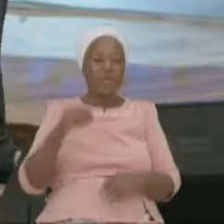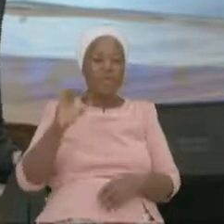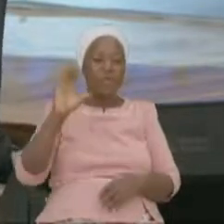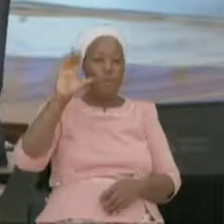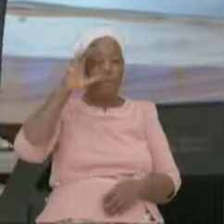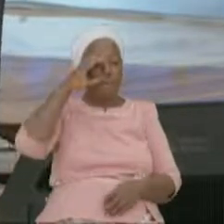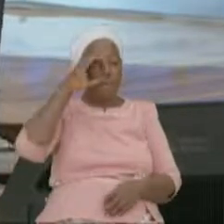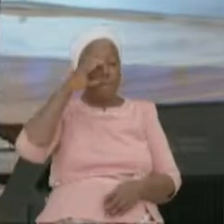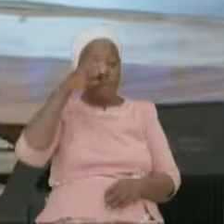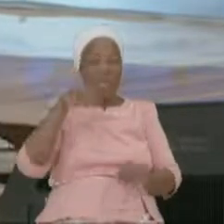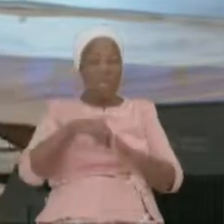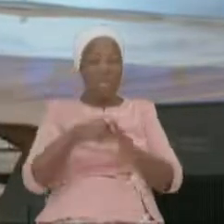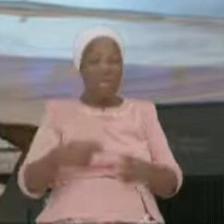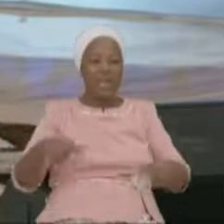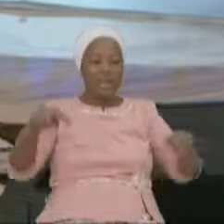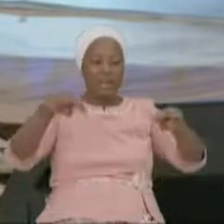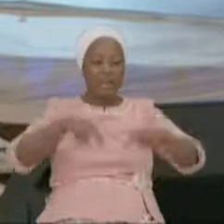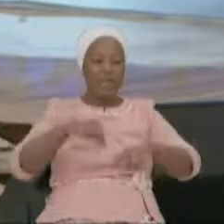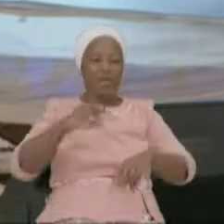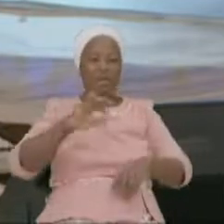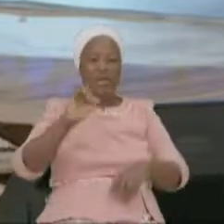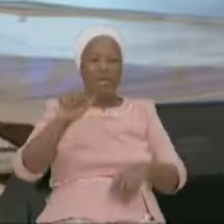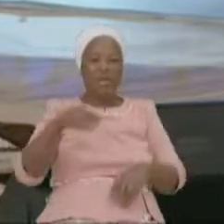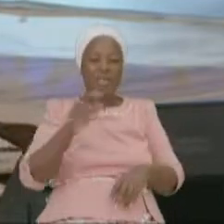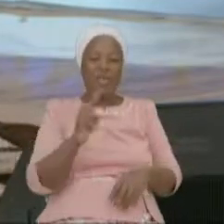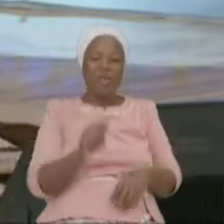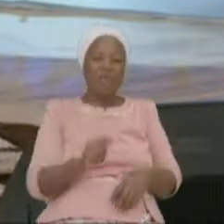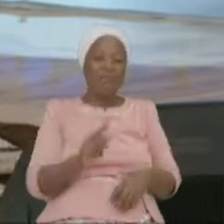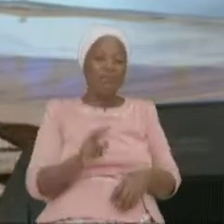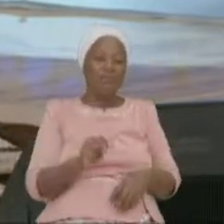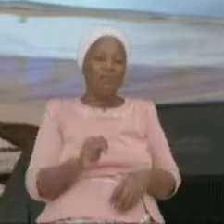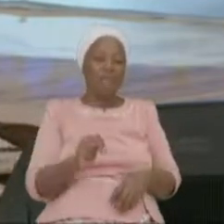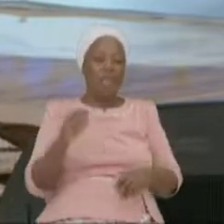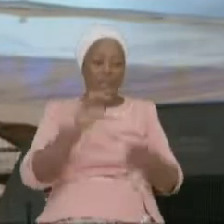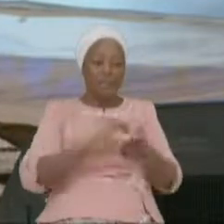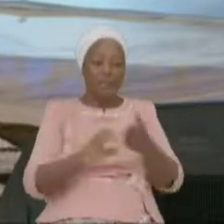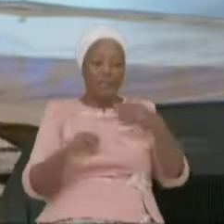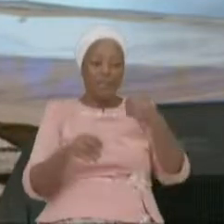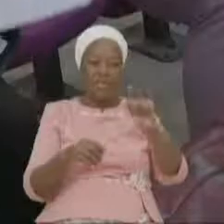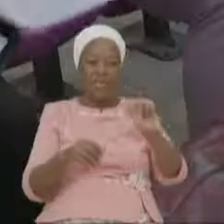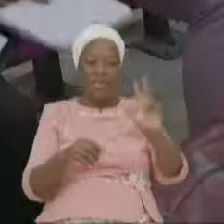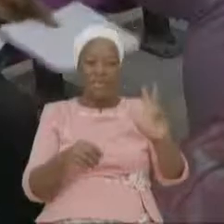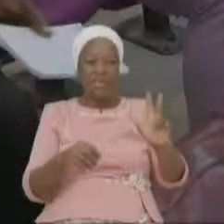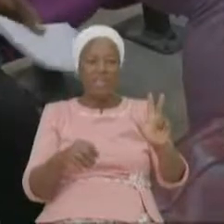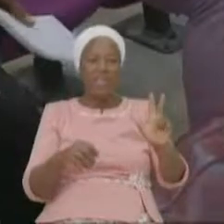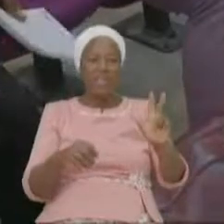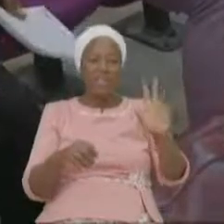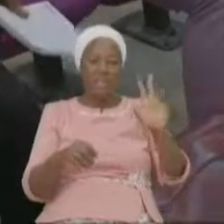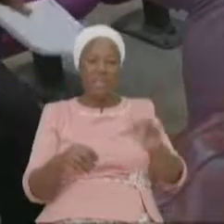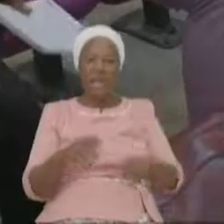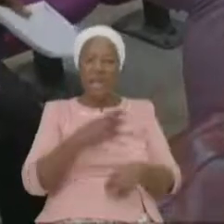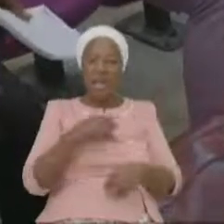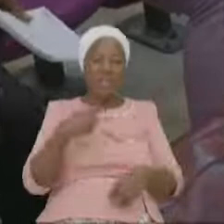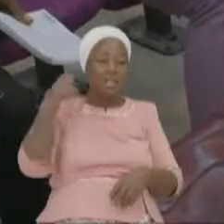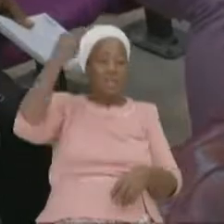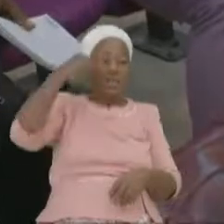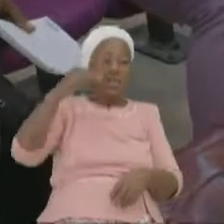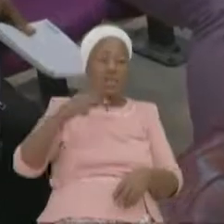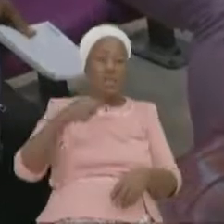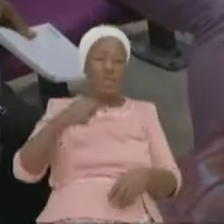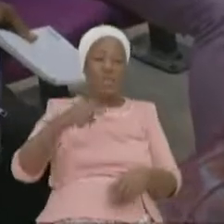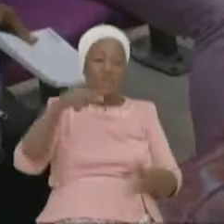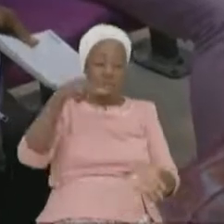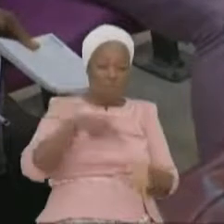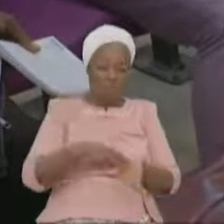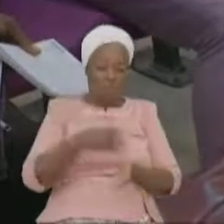at verse 13. In verse 13, and the sun stood still. Mighty works. Joshua wasn't dead